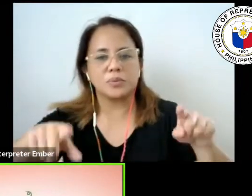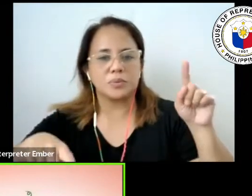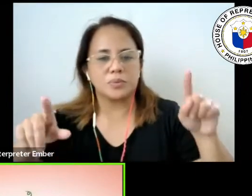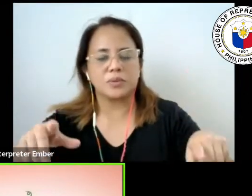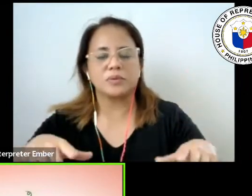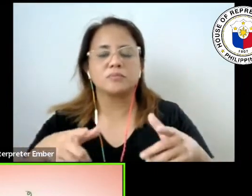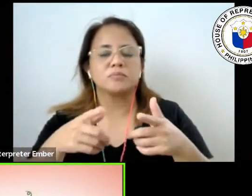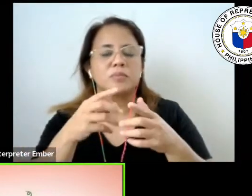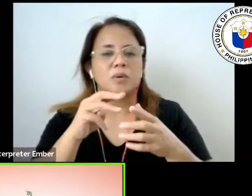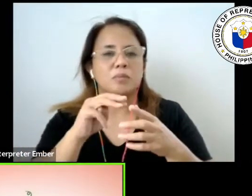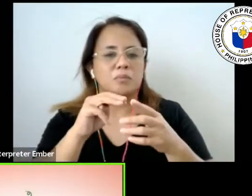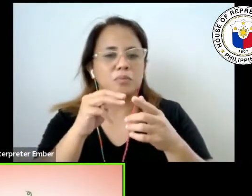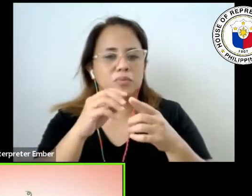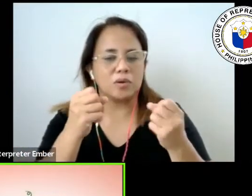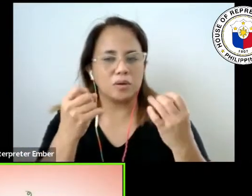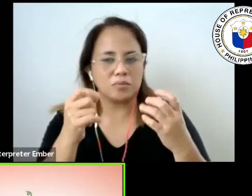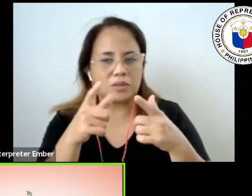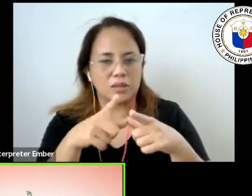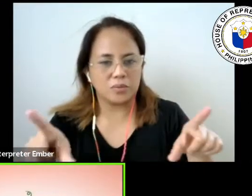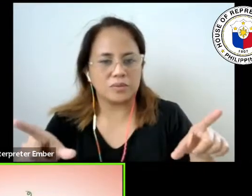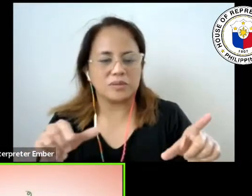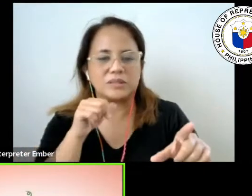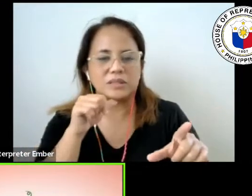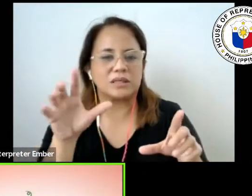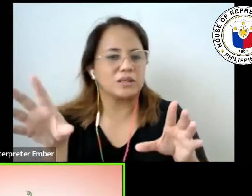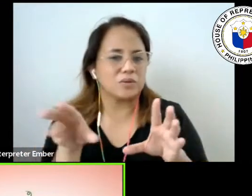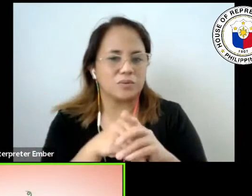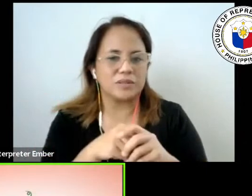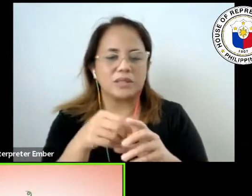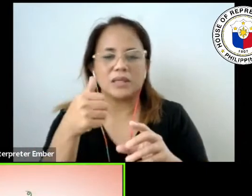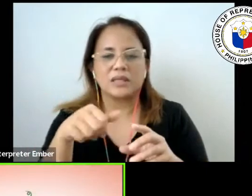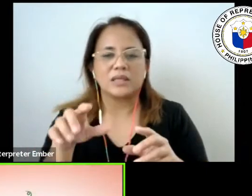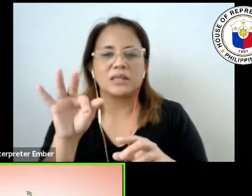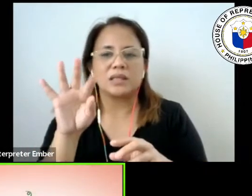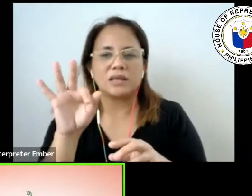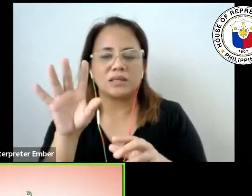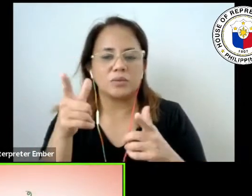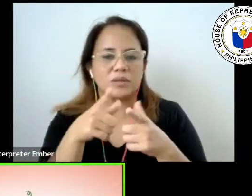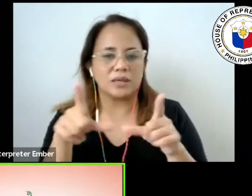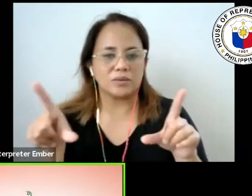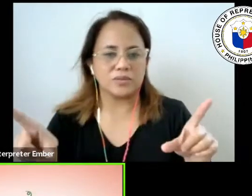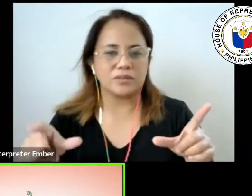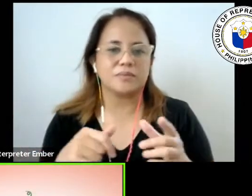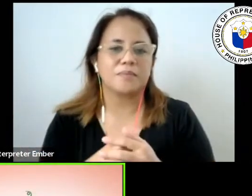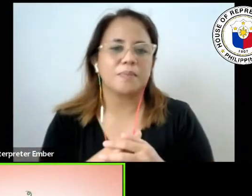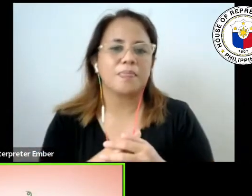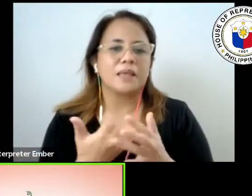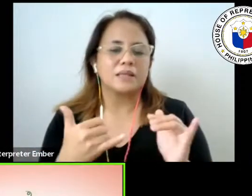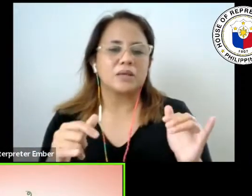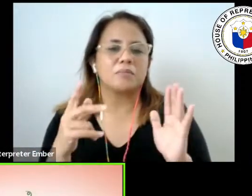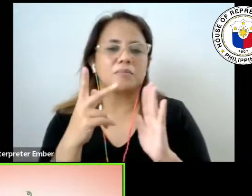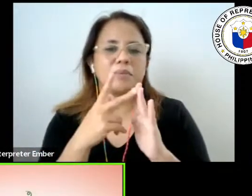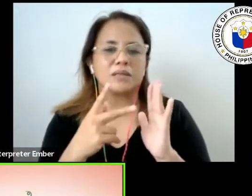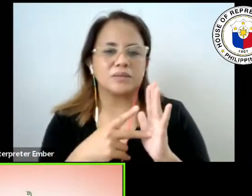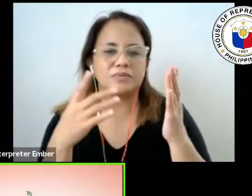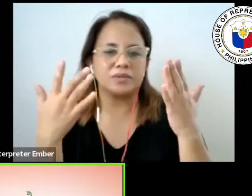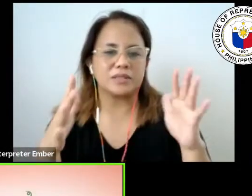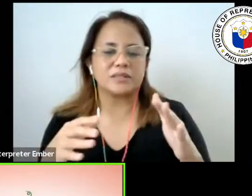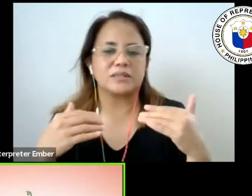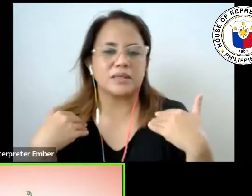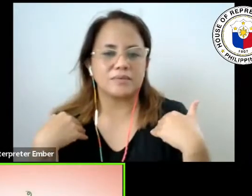multilingual learners and their language may not be included in any of the 19 languages, there's a policy already, no,